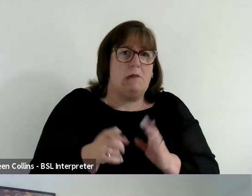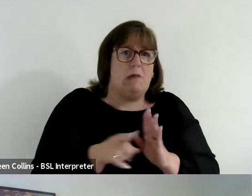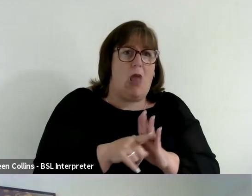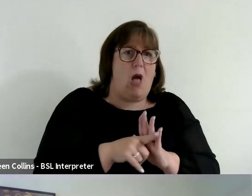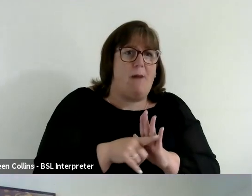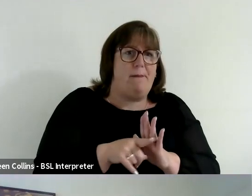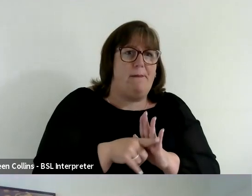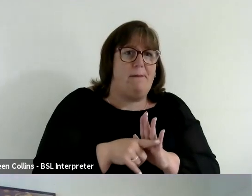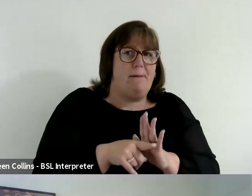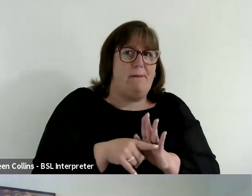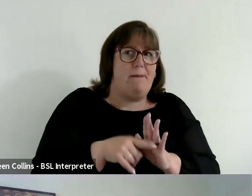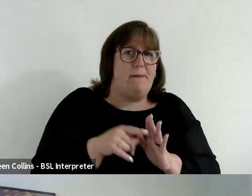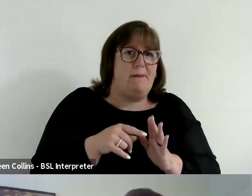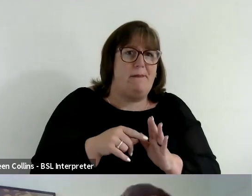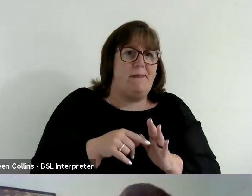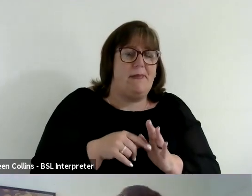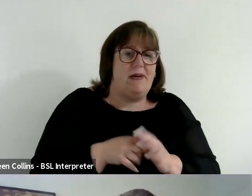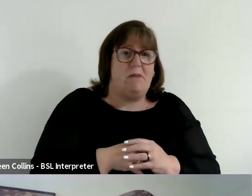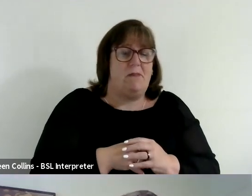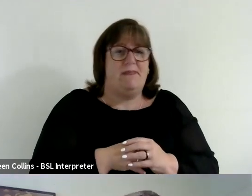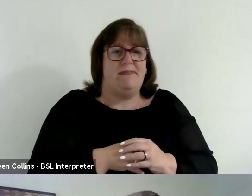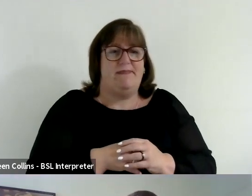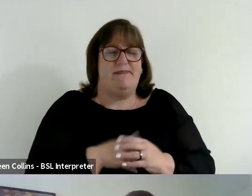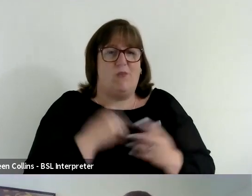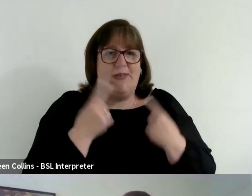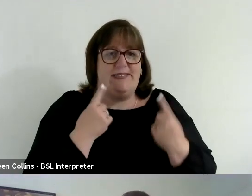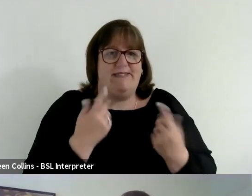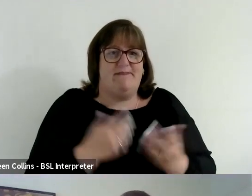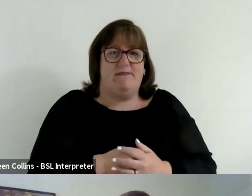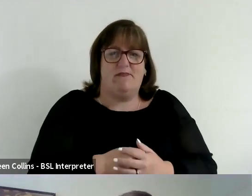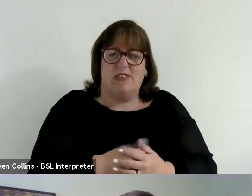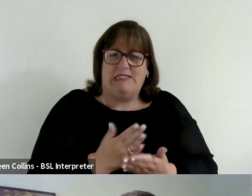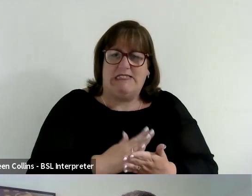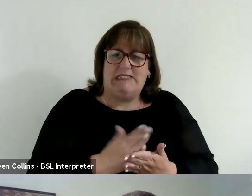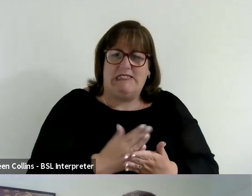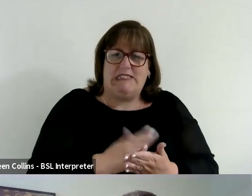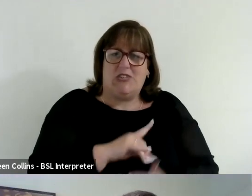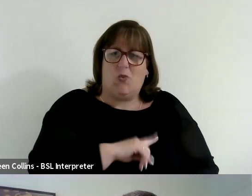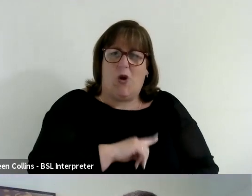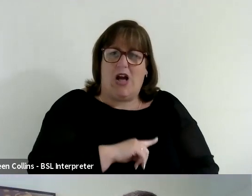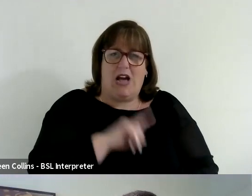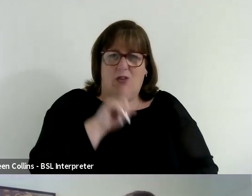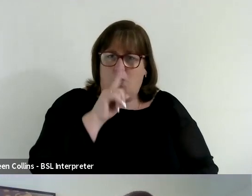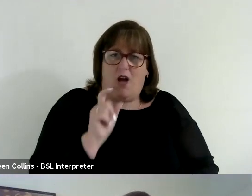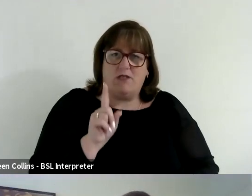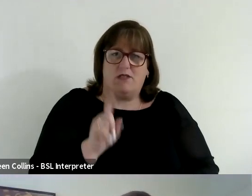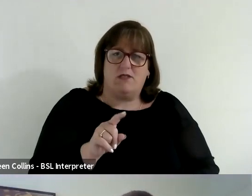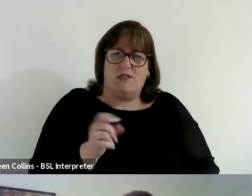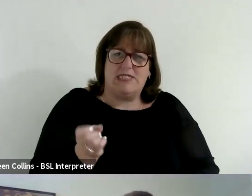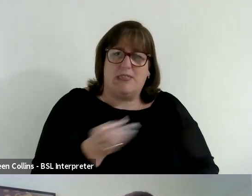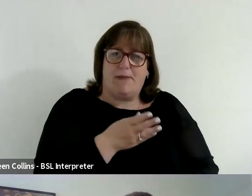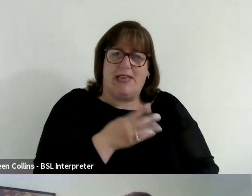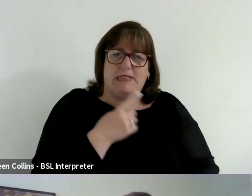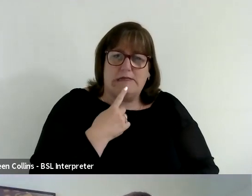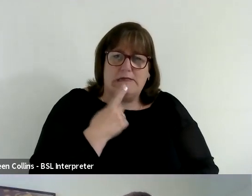the background. Oh dear. I'm not too sure why some people may not be able to submit the